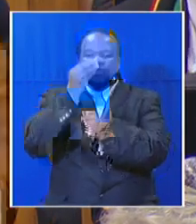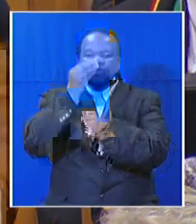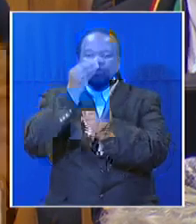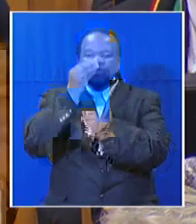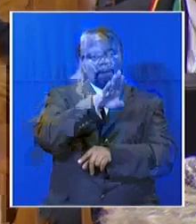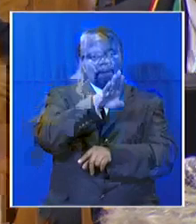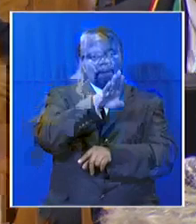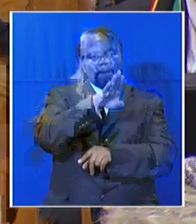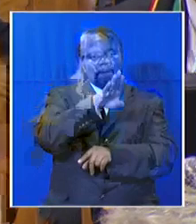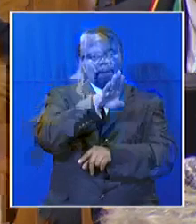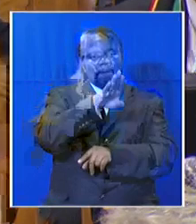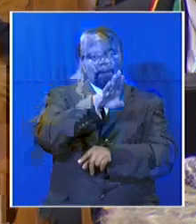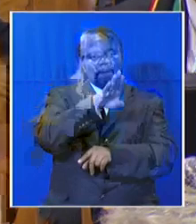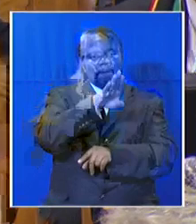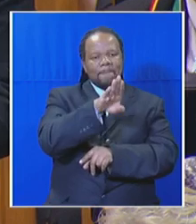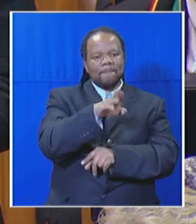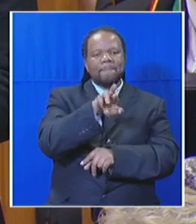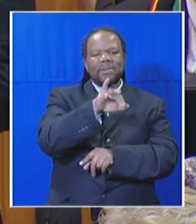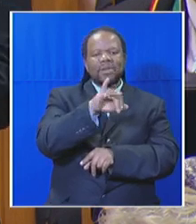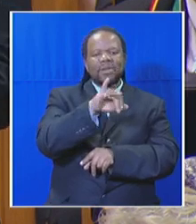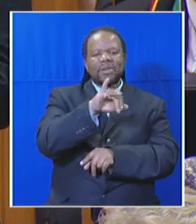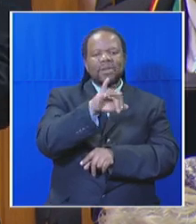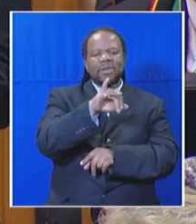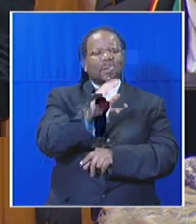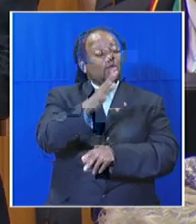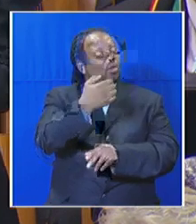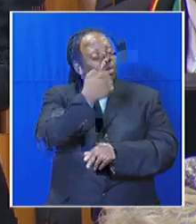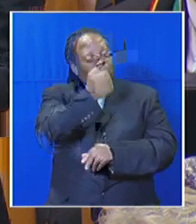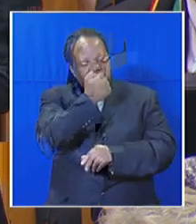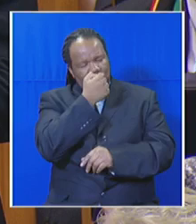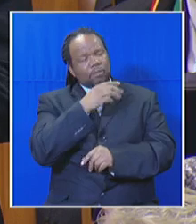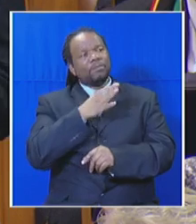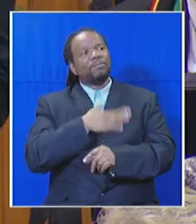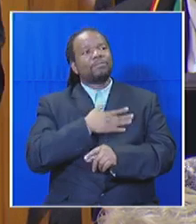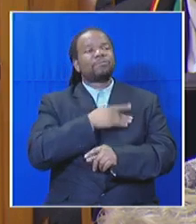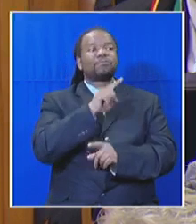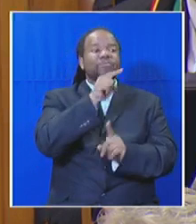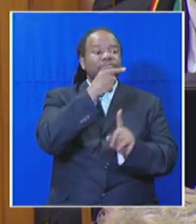my president is, President not agree.